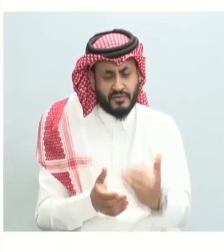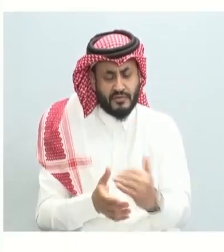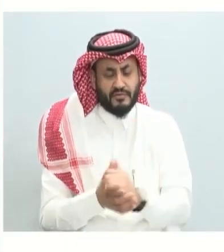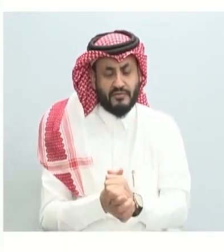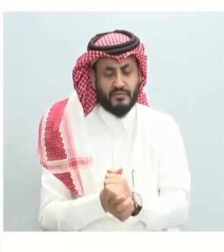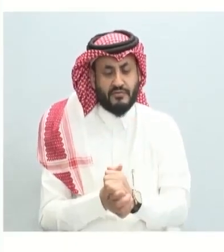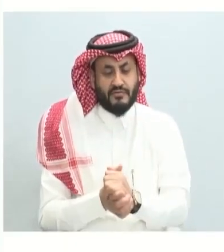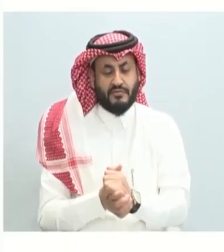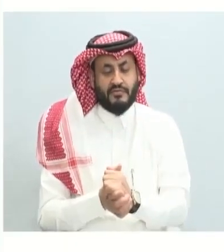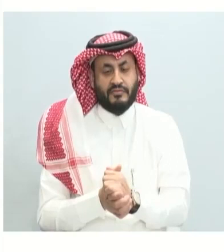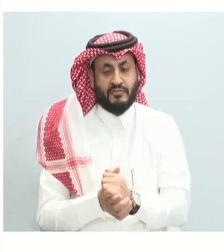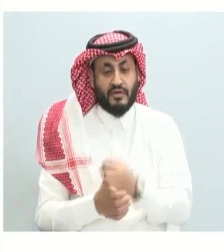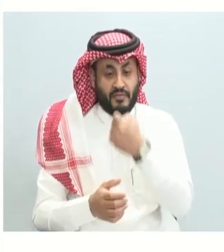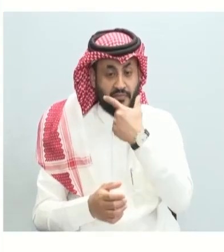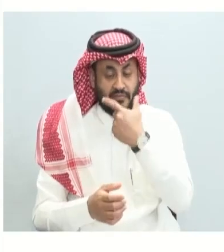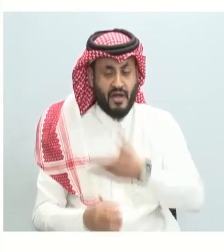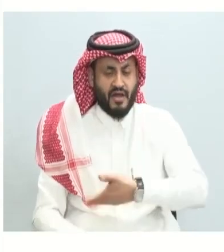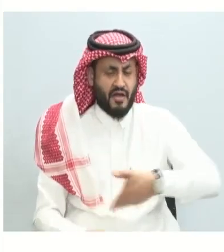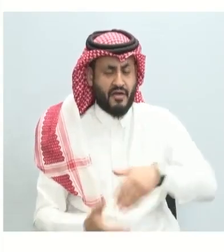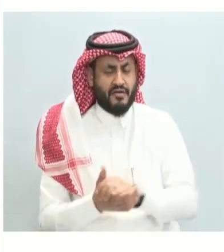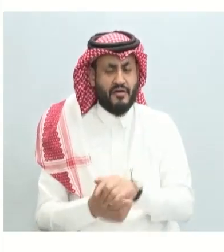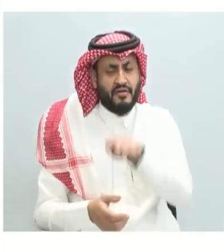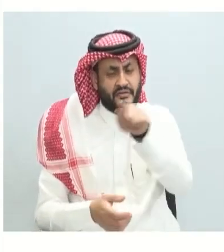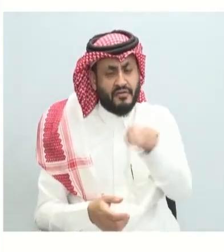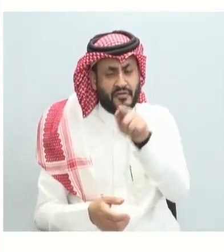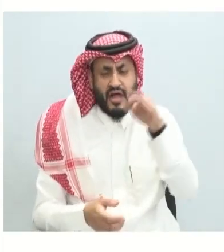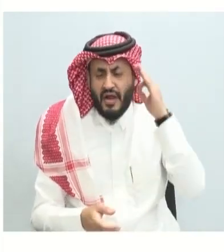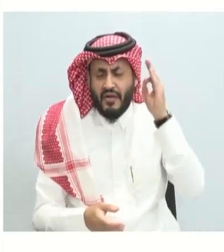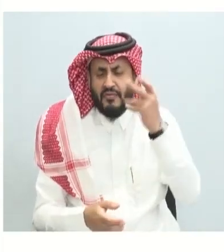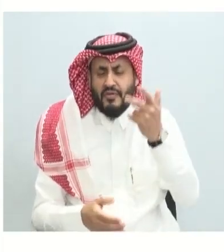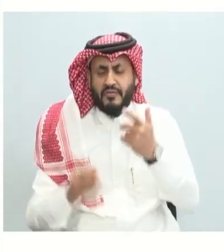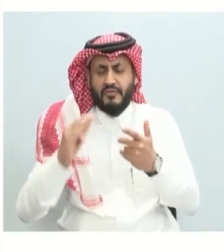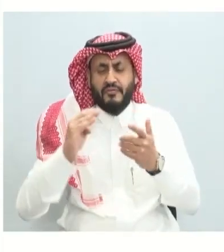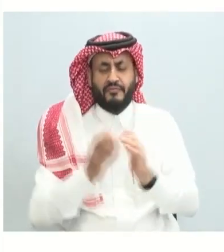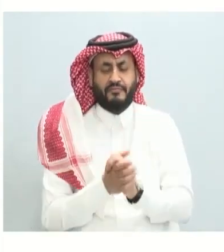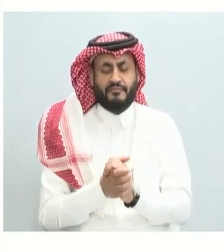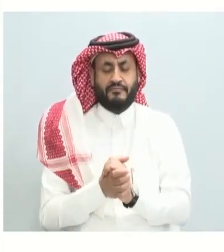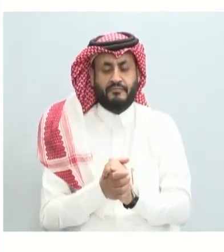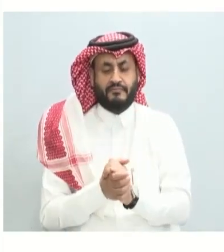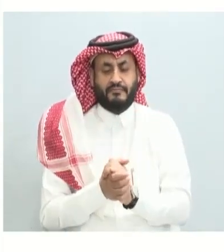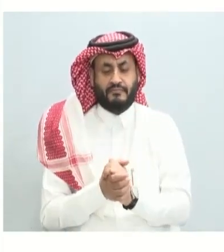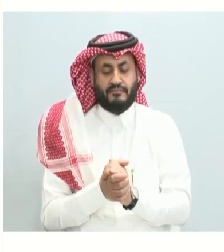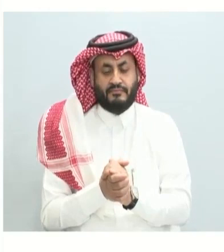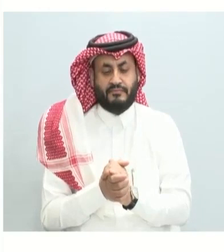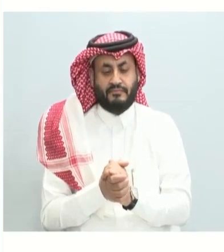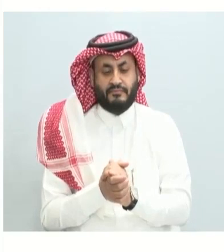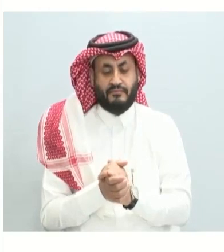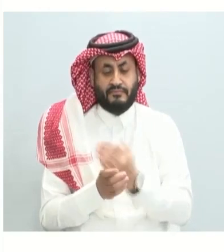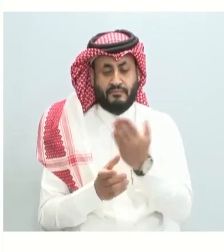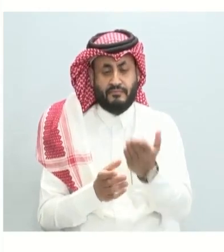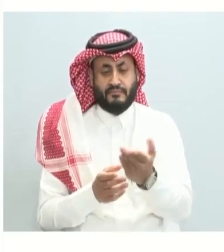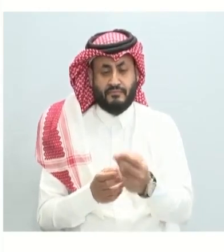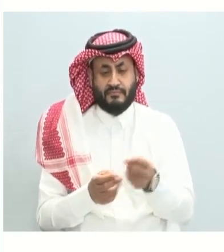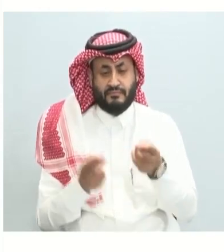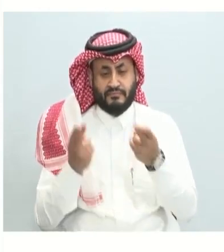have happy and hungry. Circle the answer that you heard when you are listening. So let's